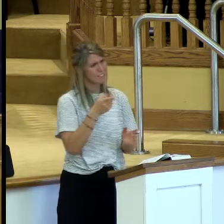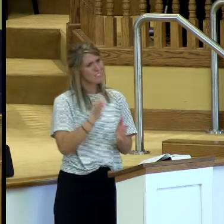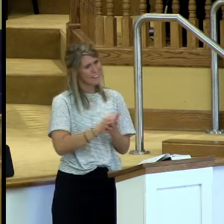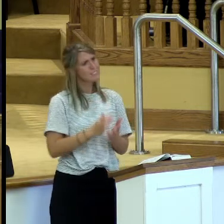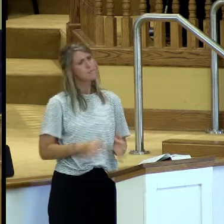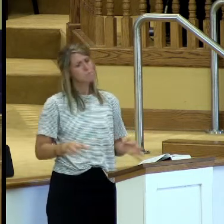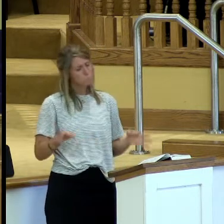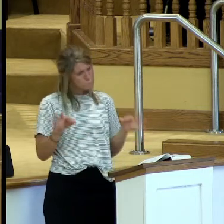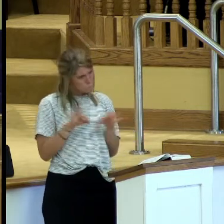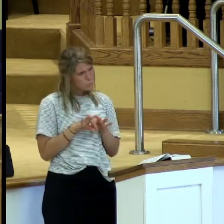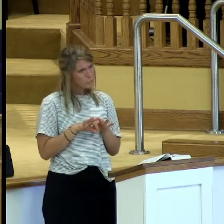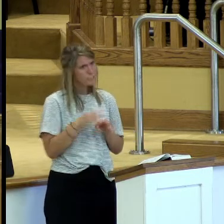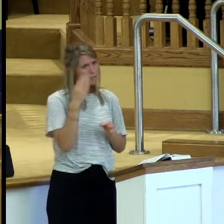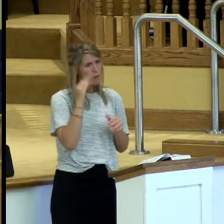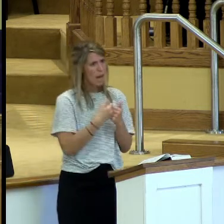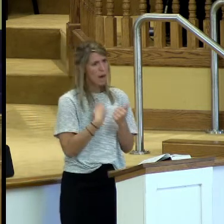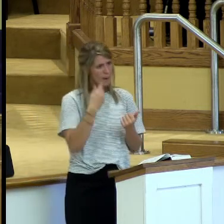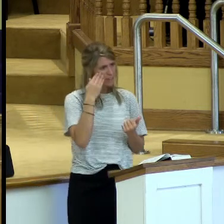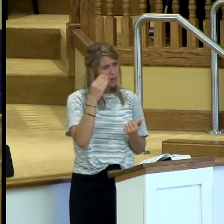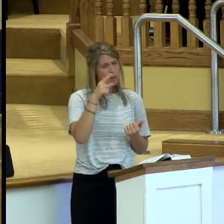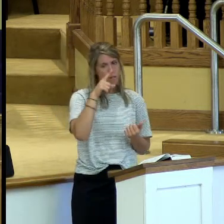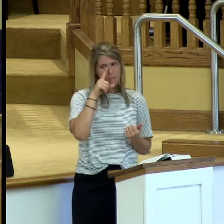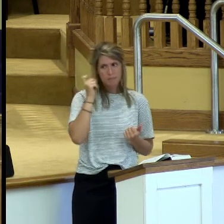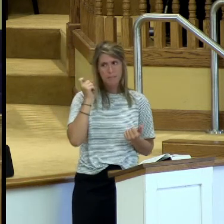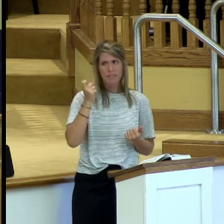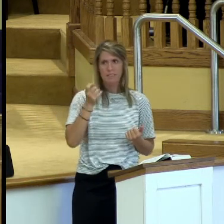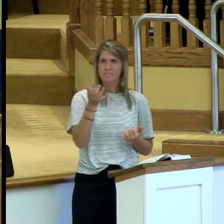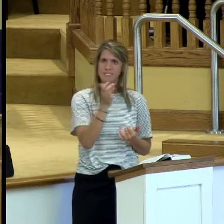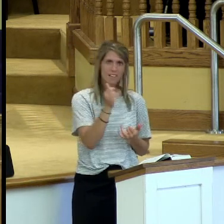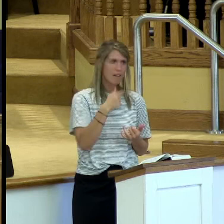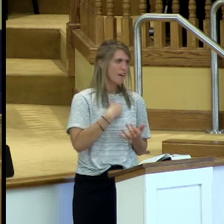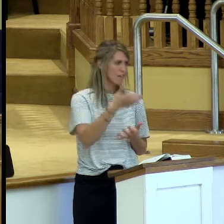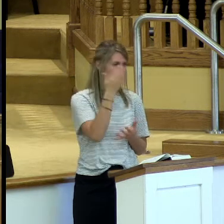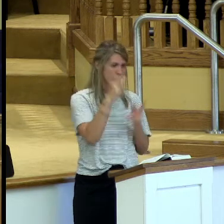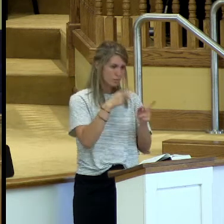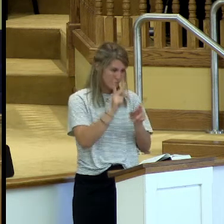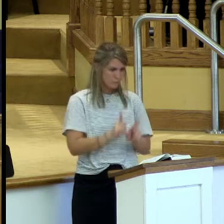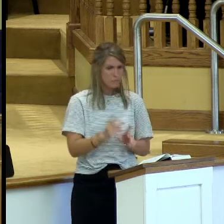way. You know how I know? Because she talked to me like I was a person.